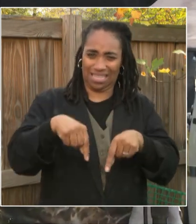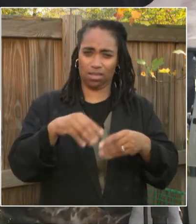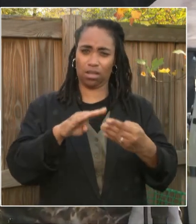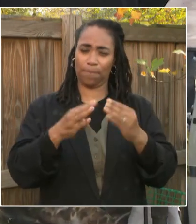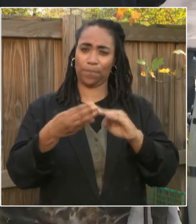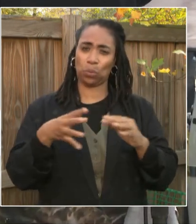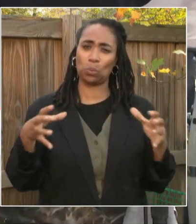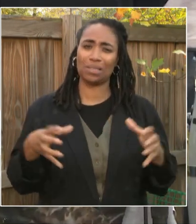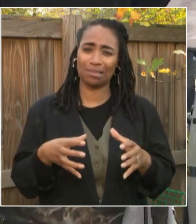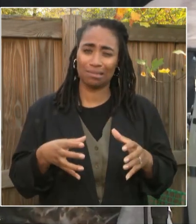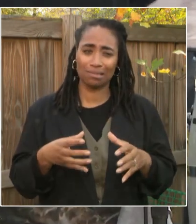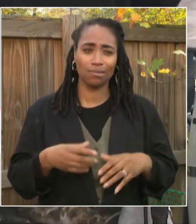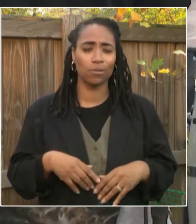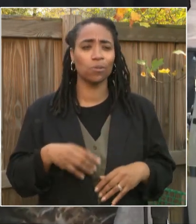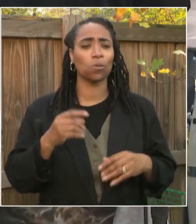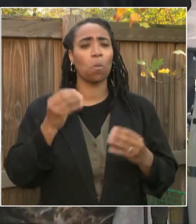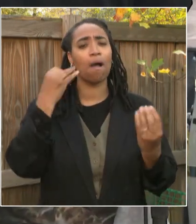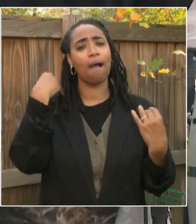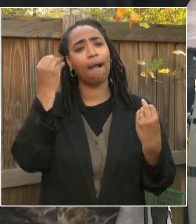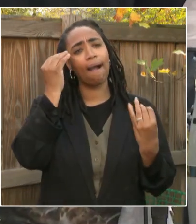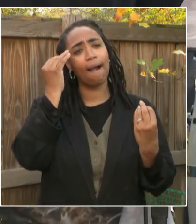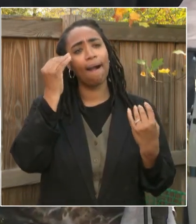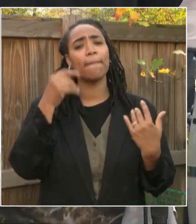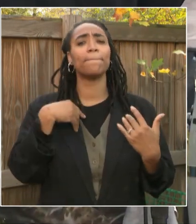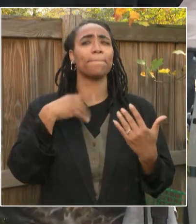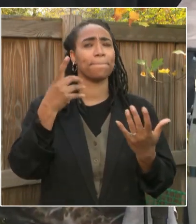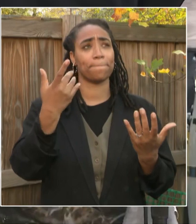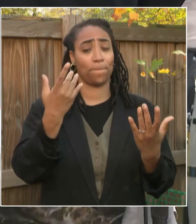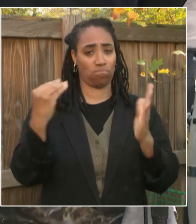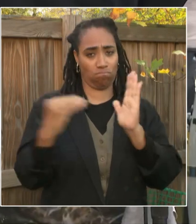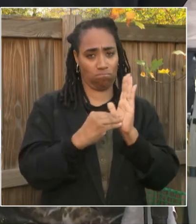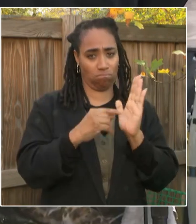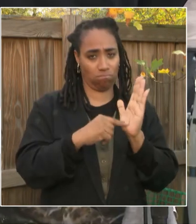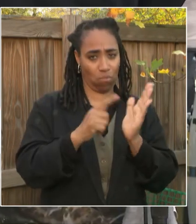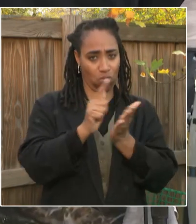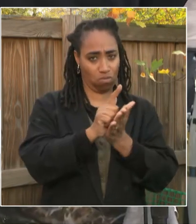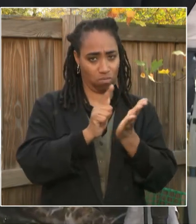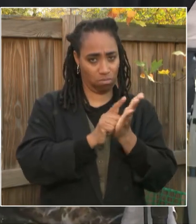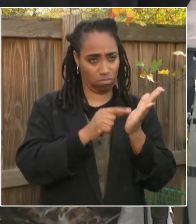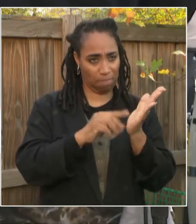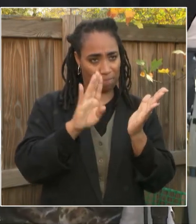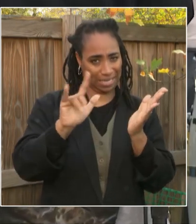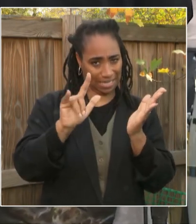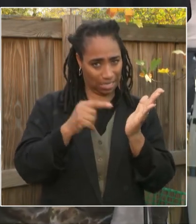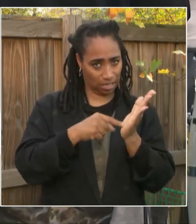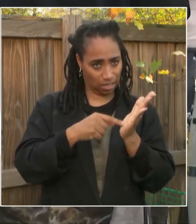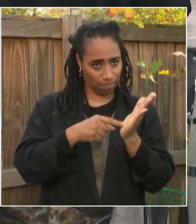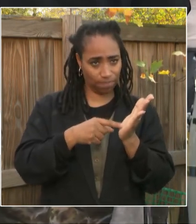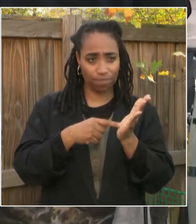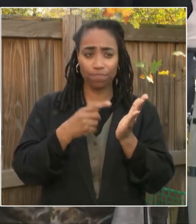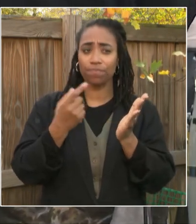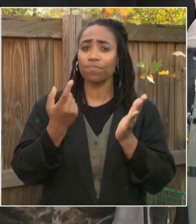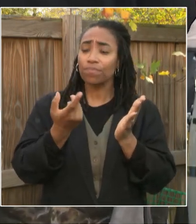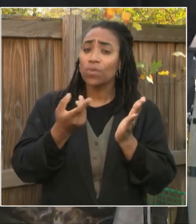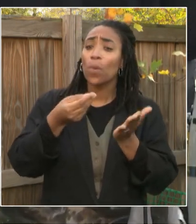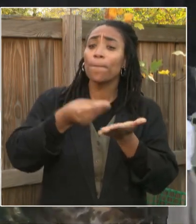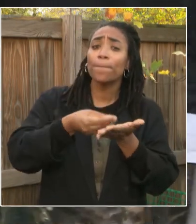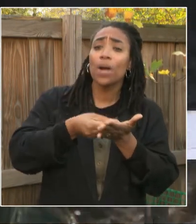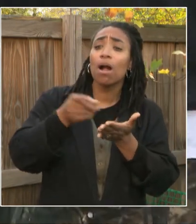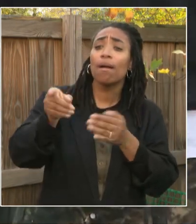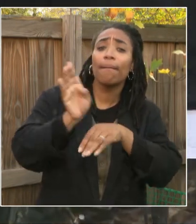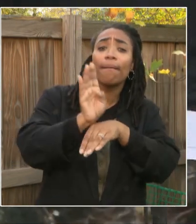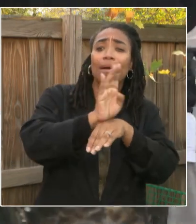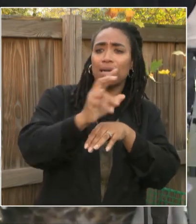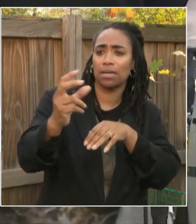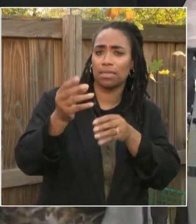Check It Enterprises and We Act Radio acquire these buildings, it wasn't easy because the council had never done anything like this before.